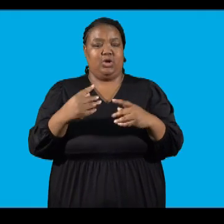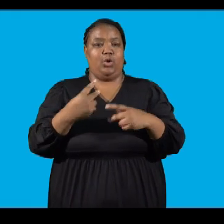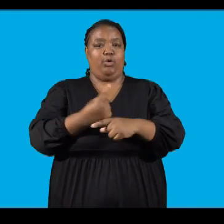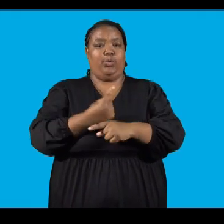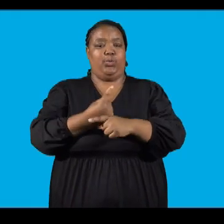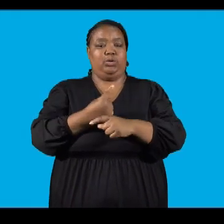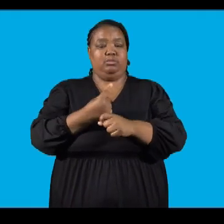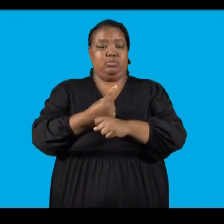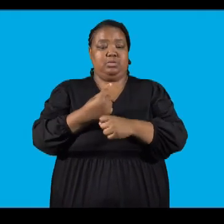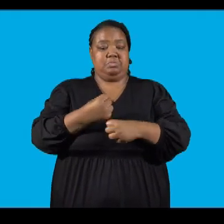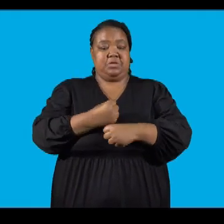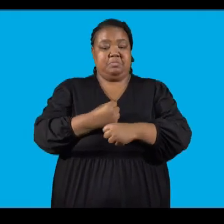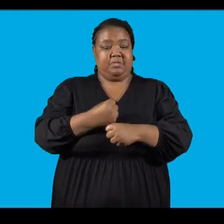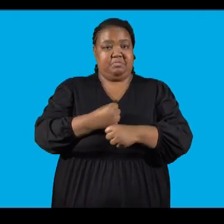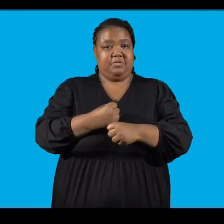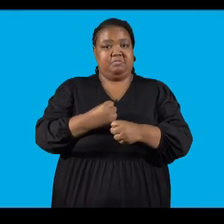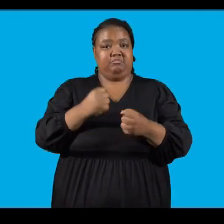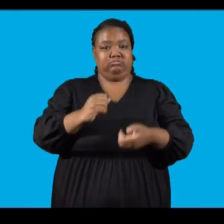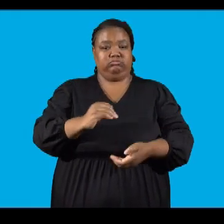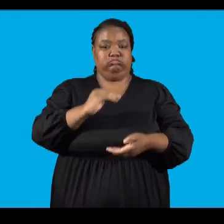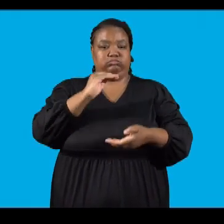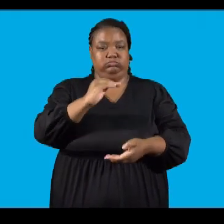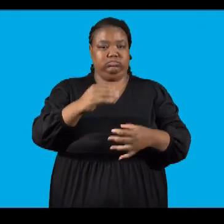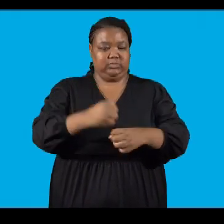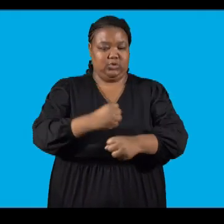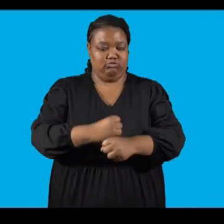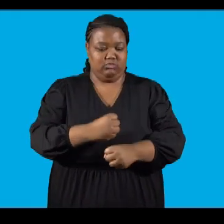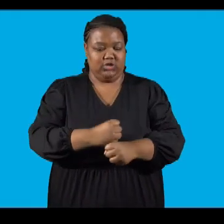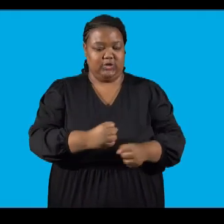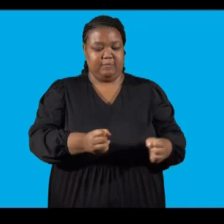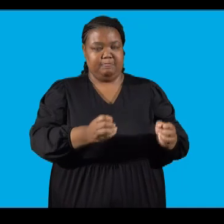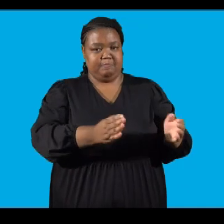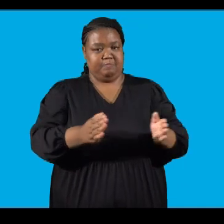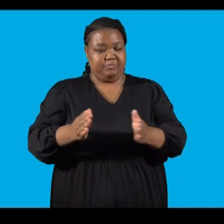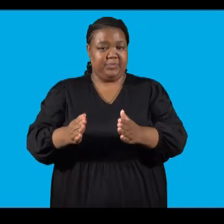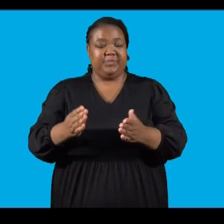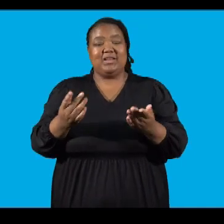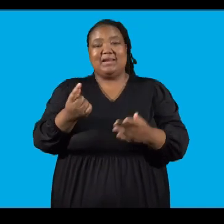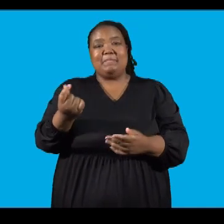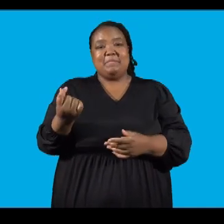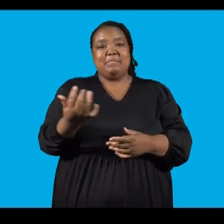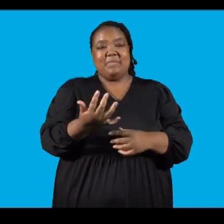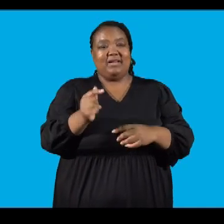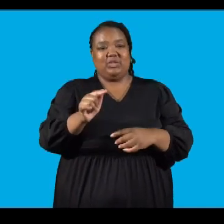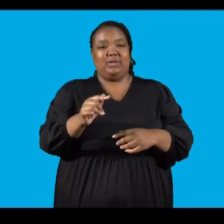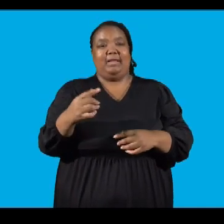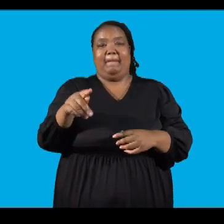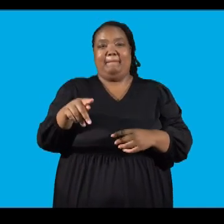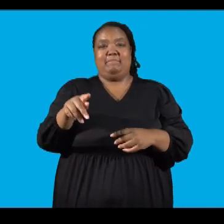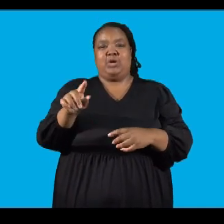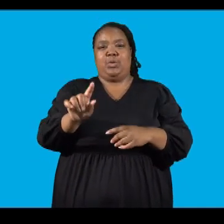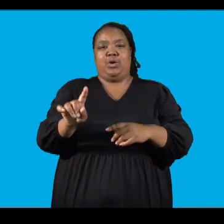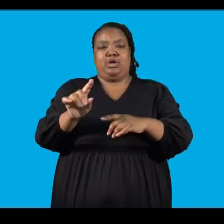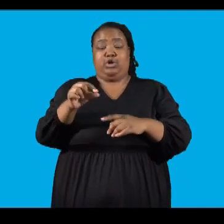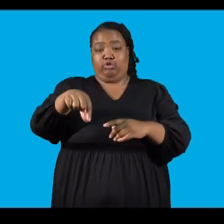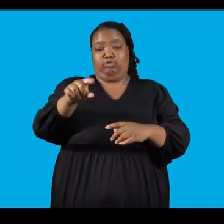will always produce a quantity at the kink and charge a price at the kink. So our price will be